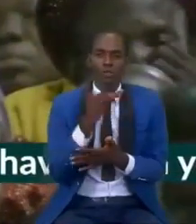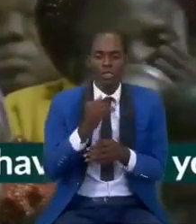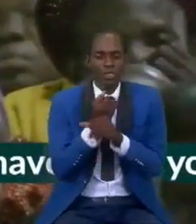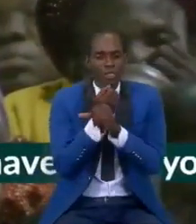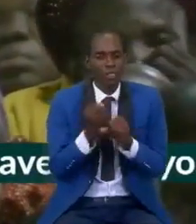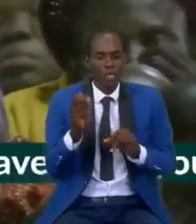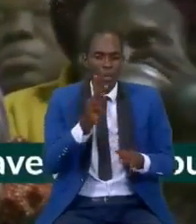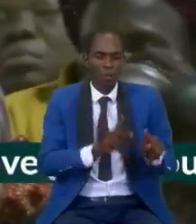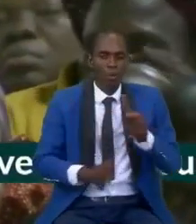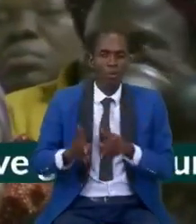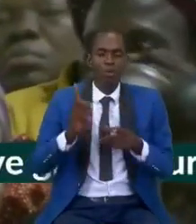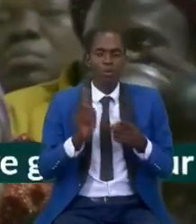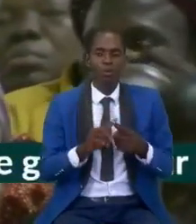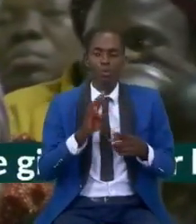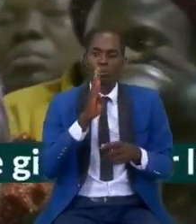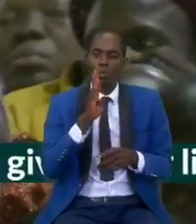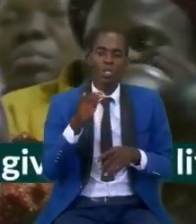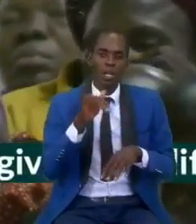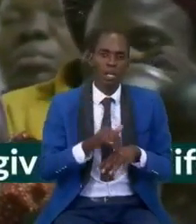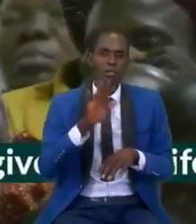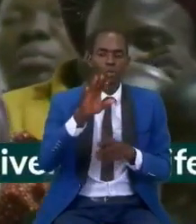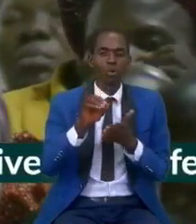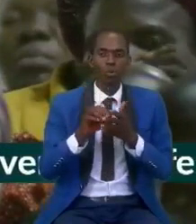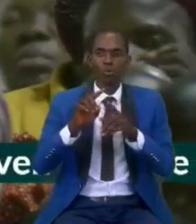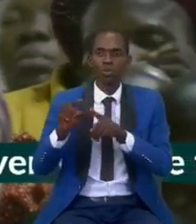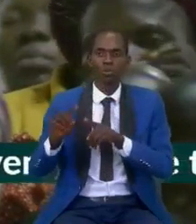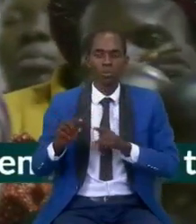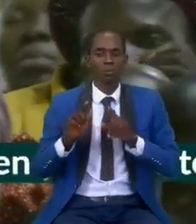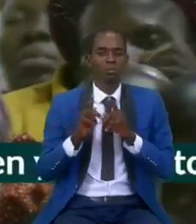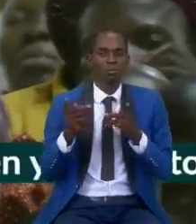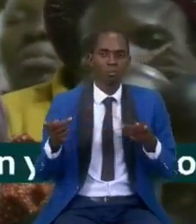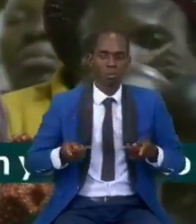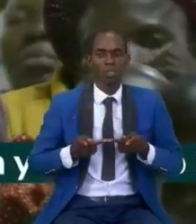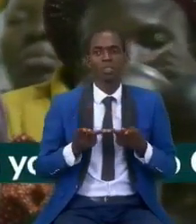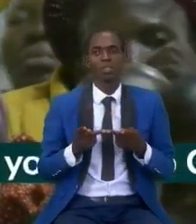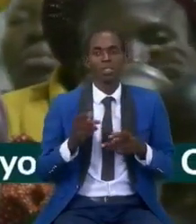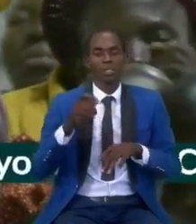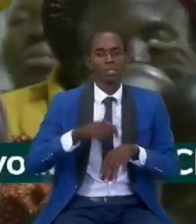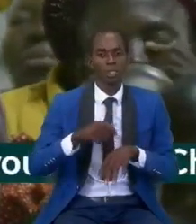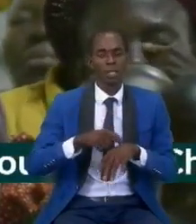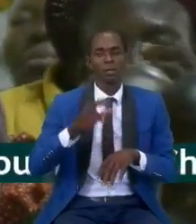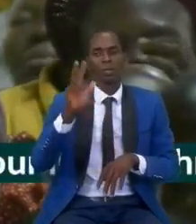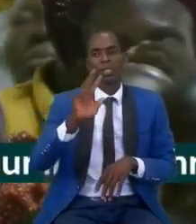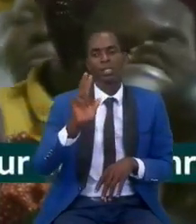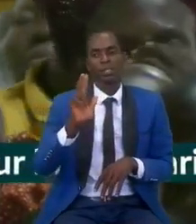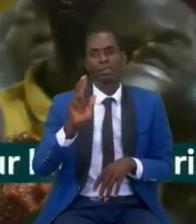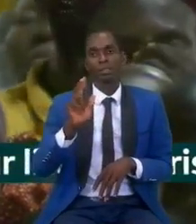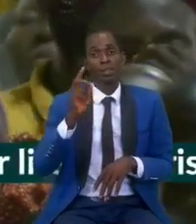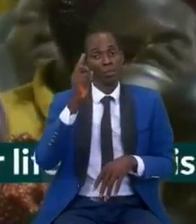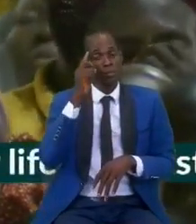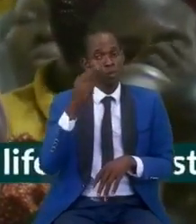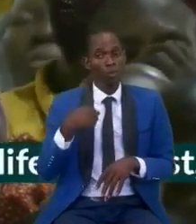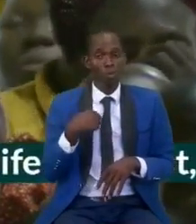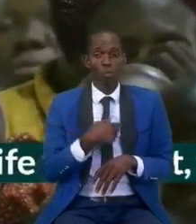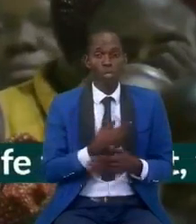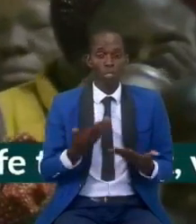p.m. is the time. For Sabah here, it's 3 p.m. and it will